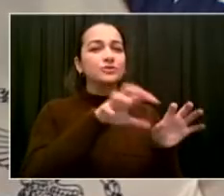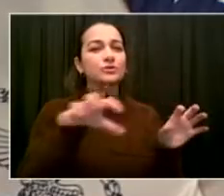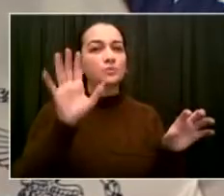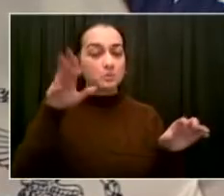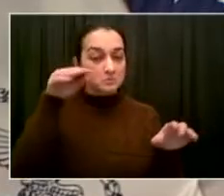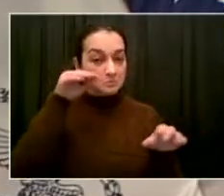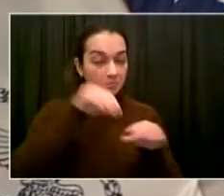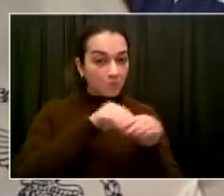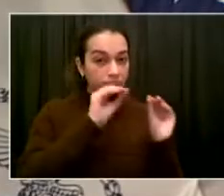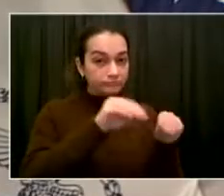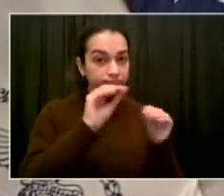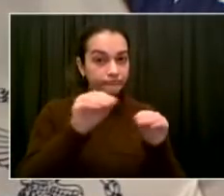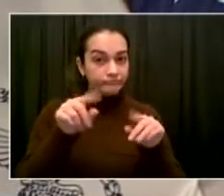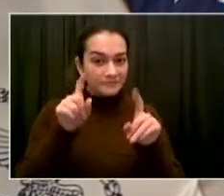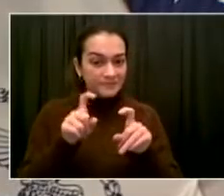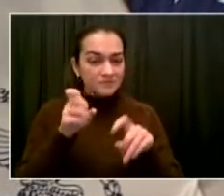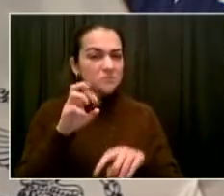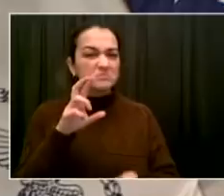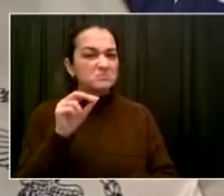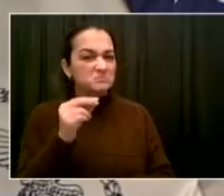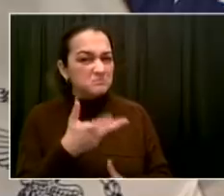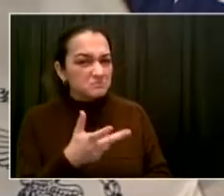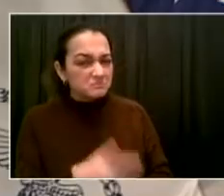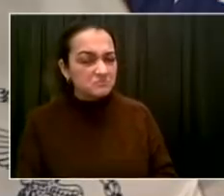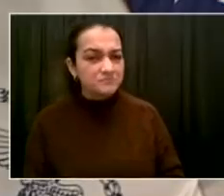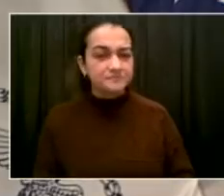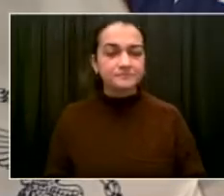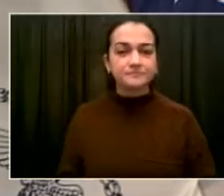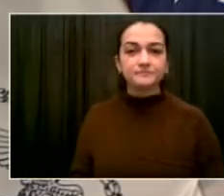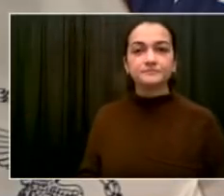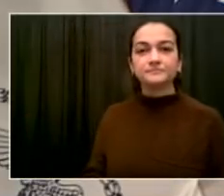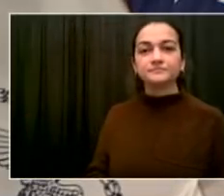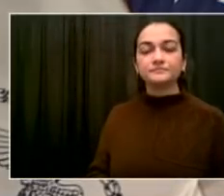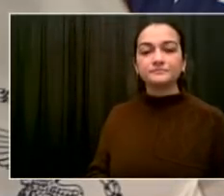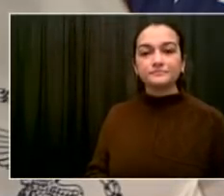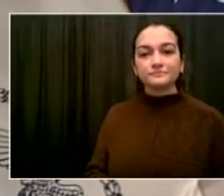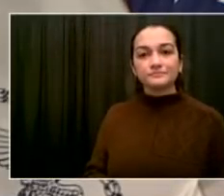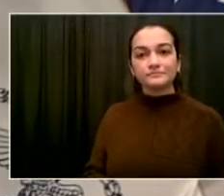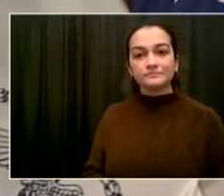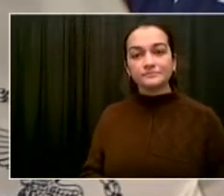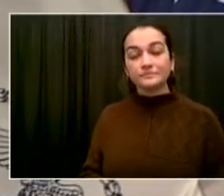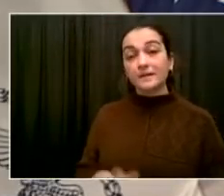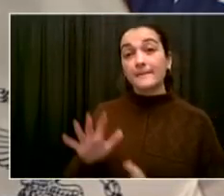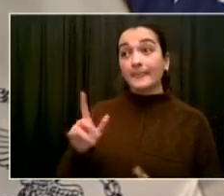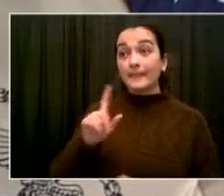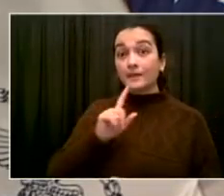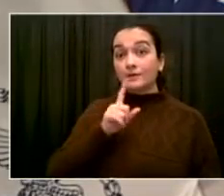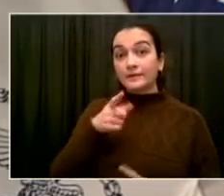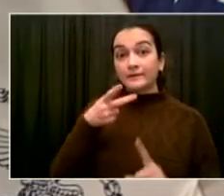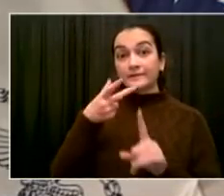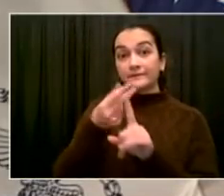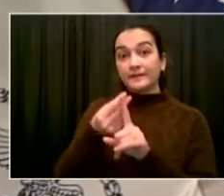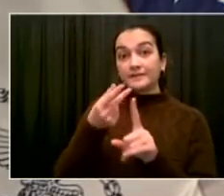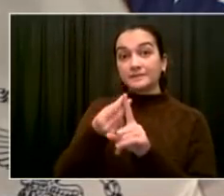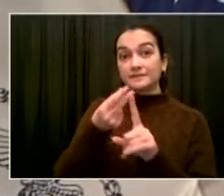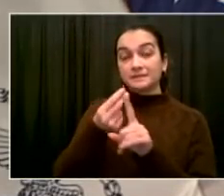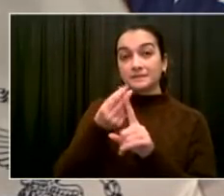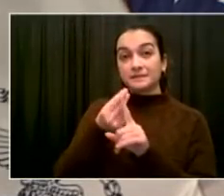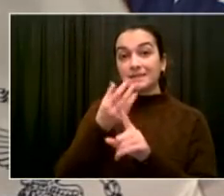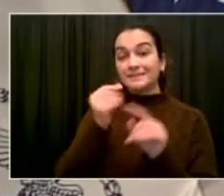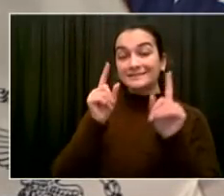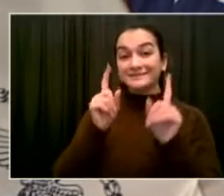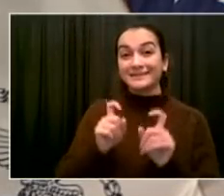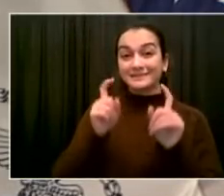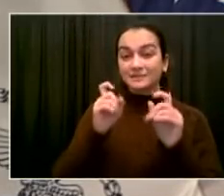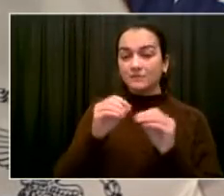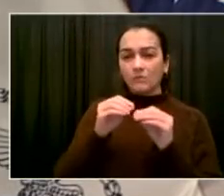be building constantly here on both vaccination and testing. So I'll let Dr. Long speak